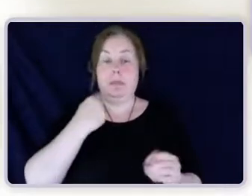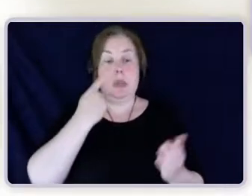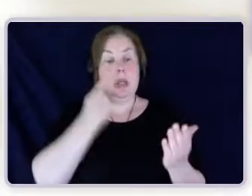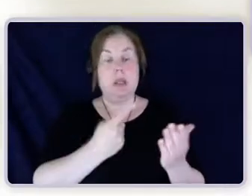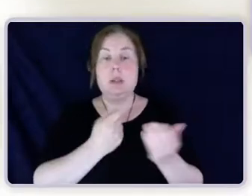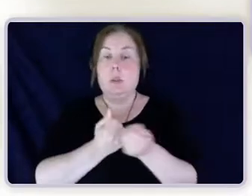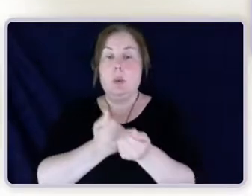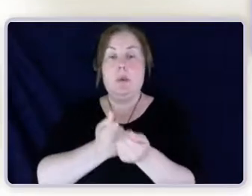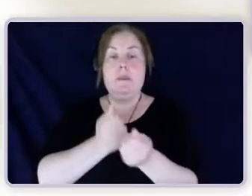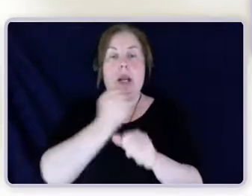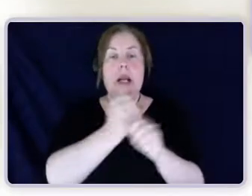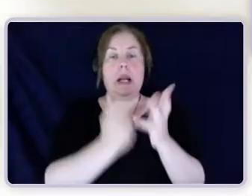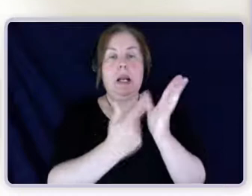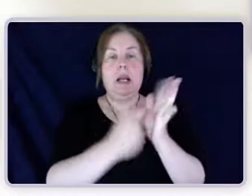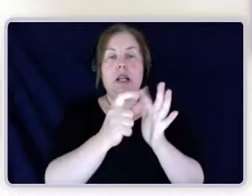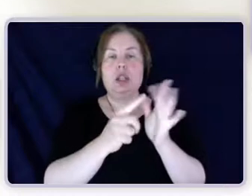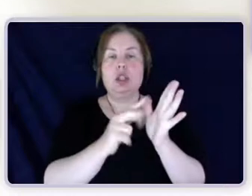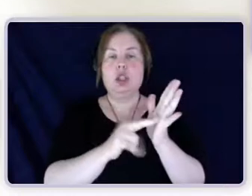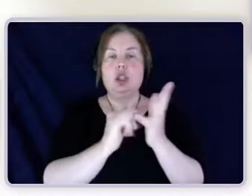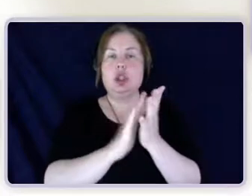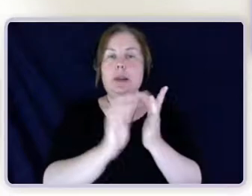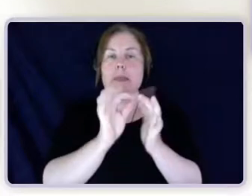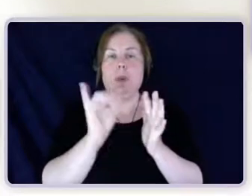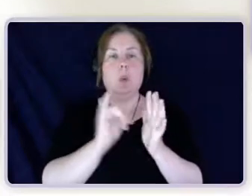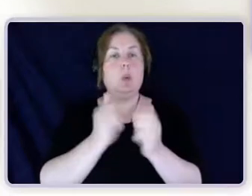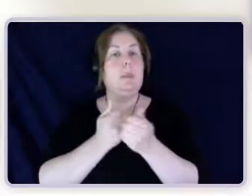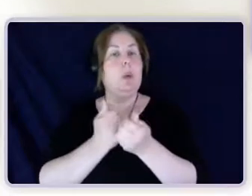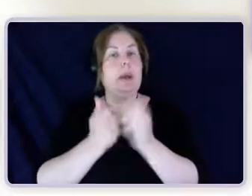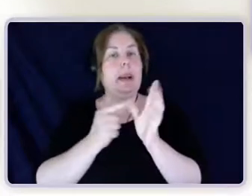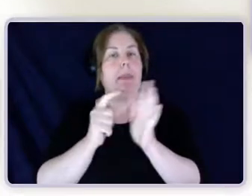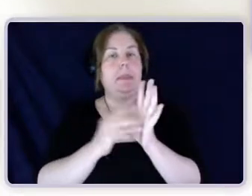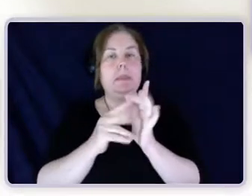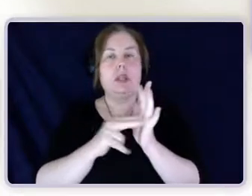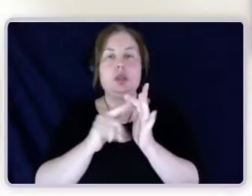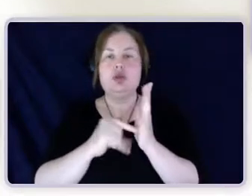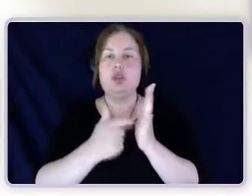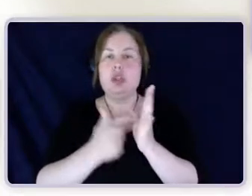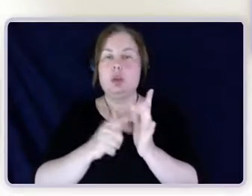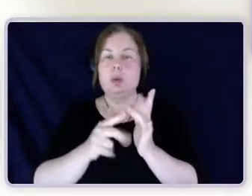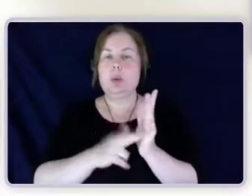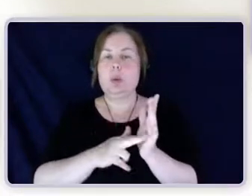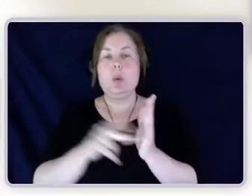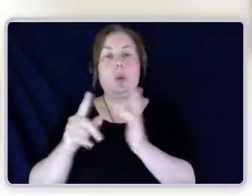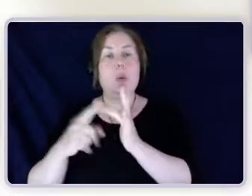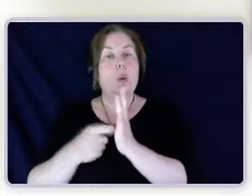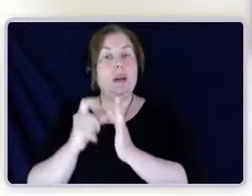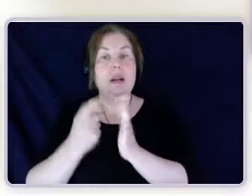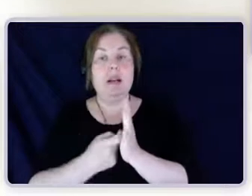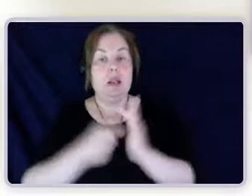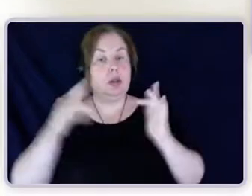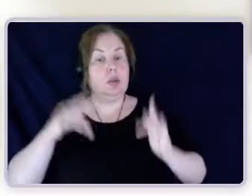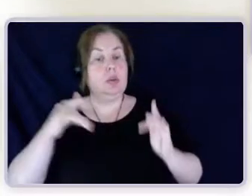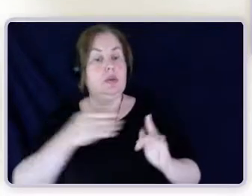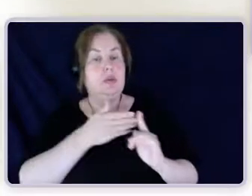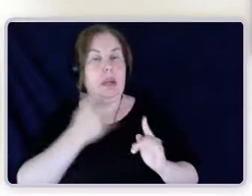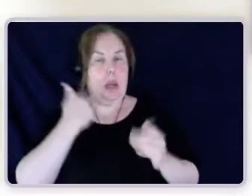to date, so I'm afraid I don't have any information about how long they last. At any time, anyone,